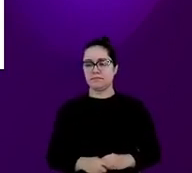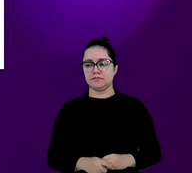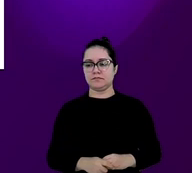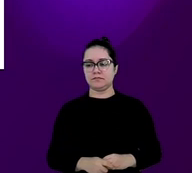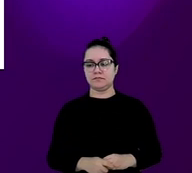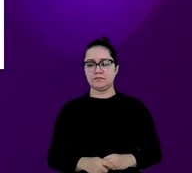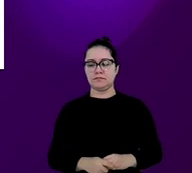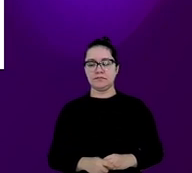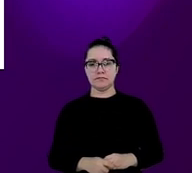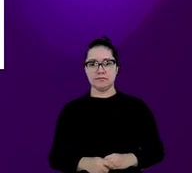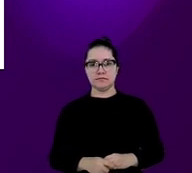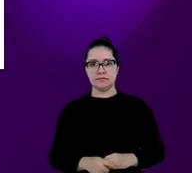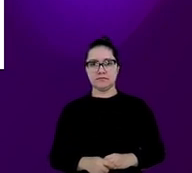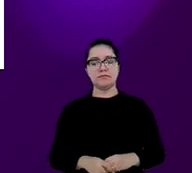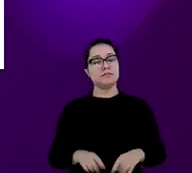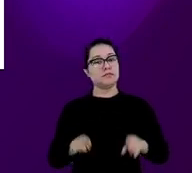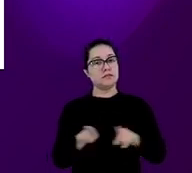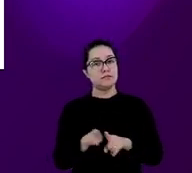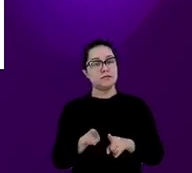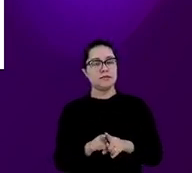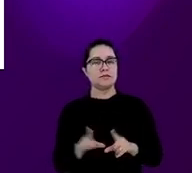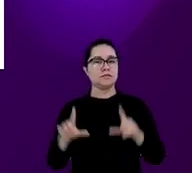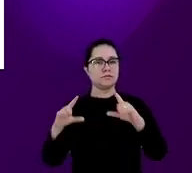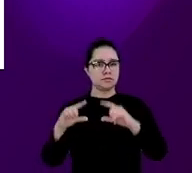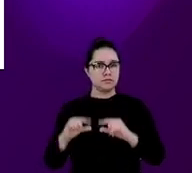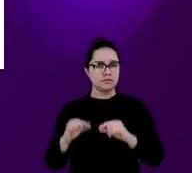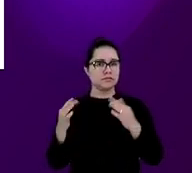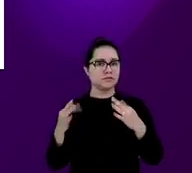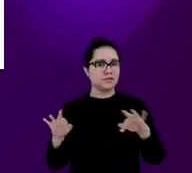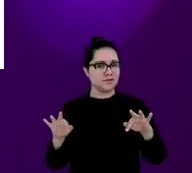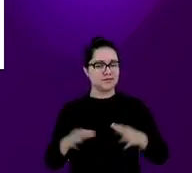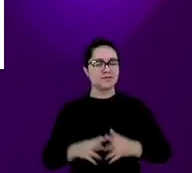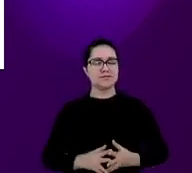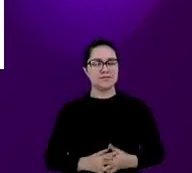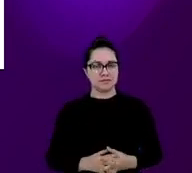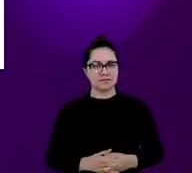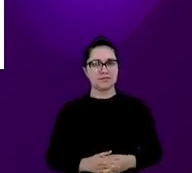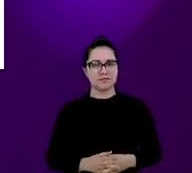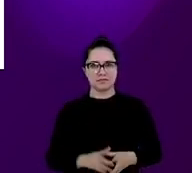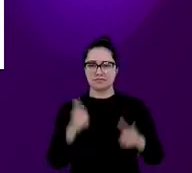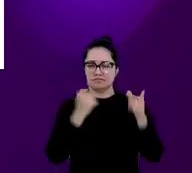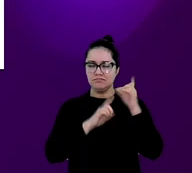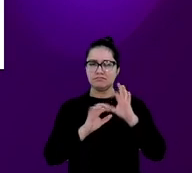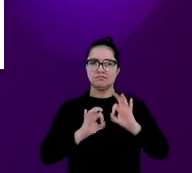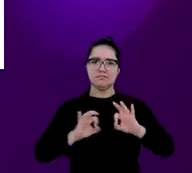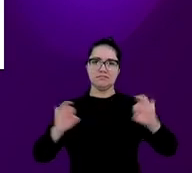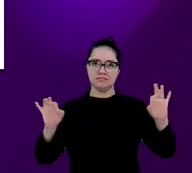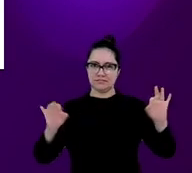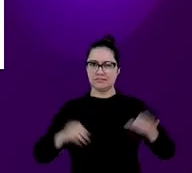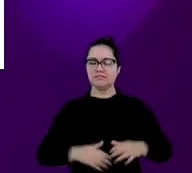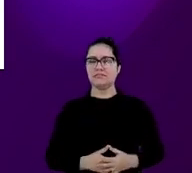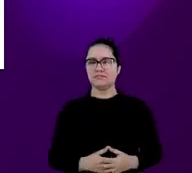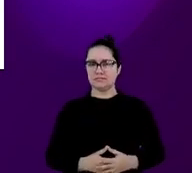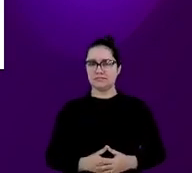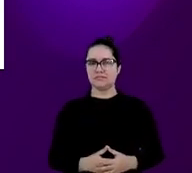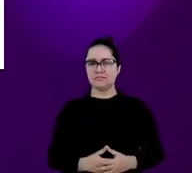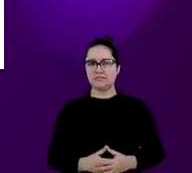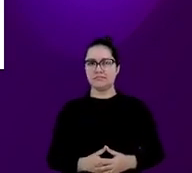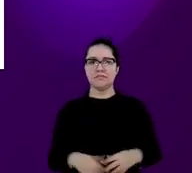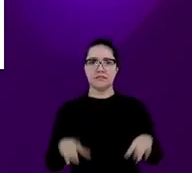So both good results, used less of morphine and got even better